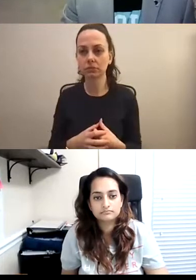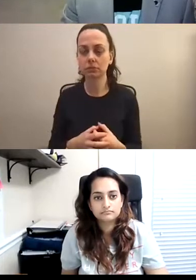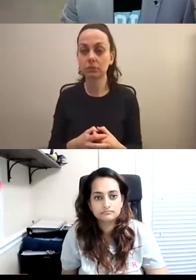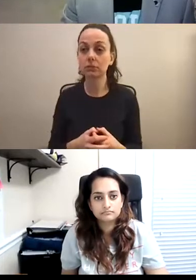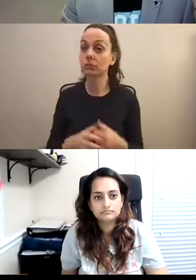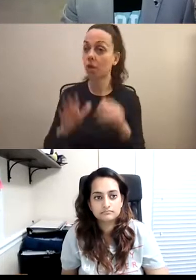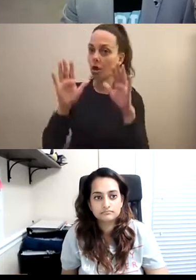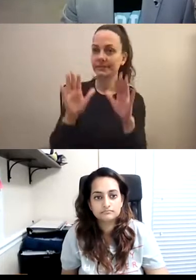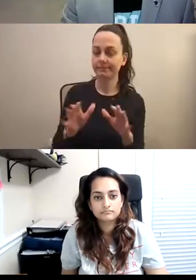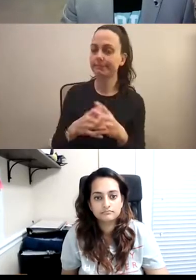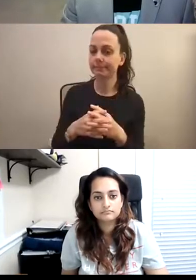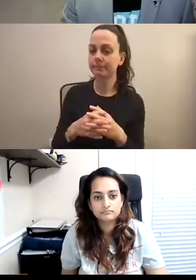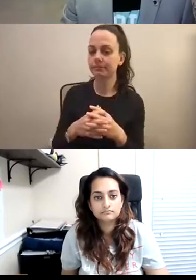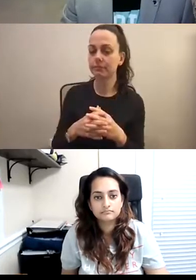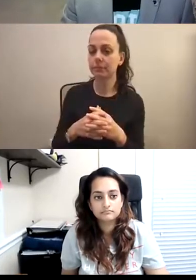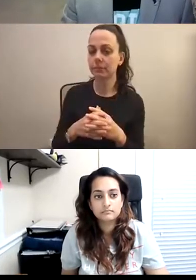Awesome.